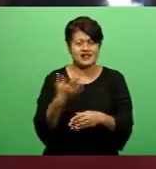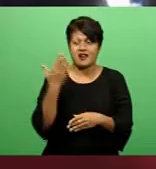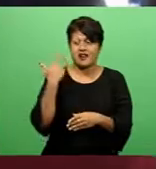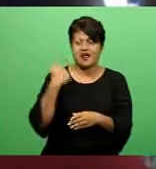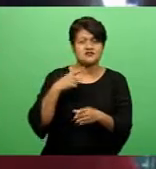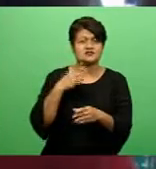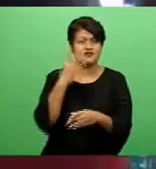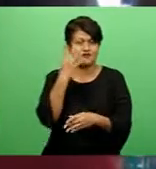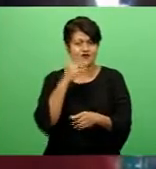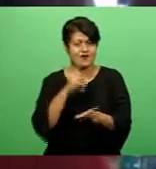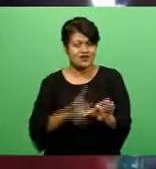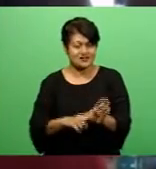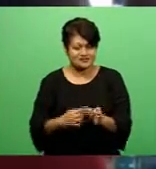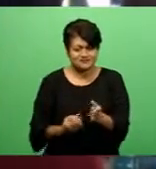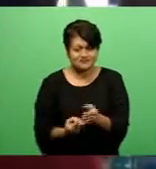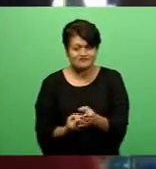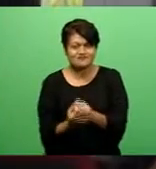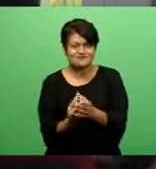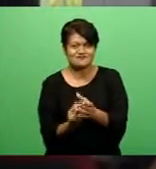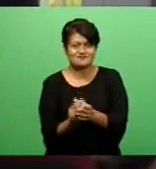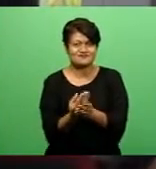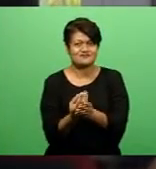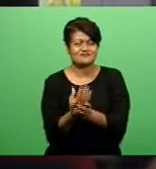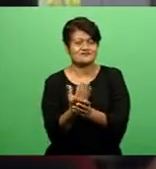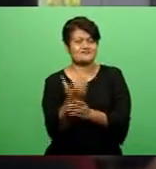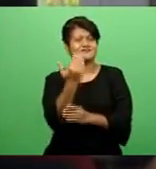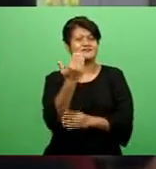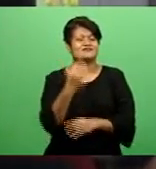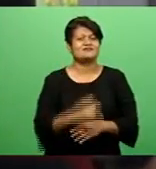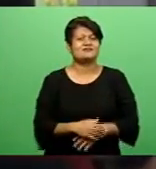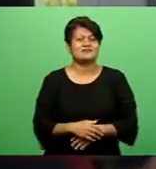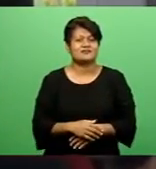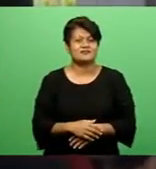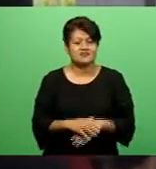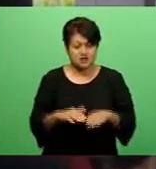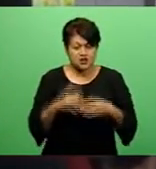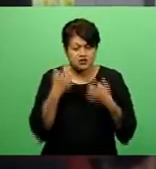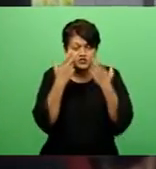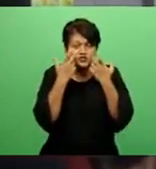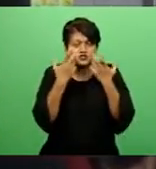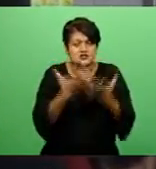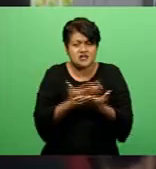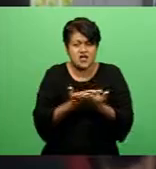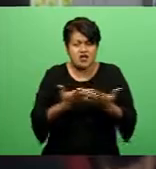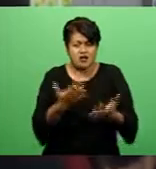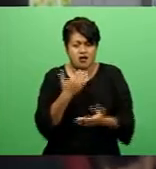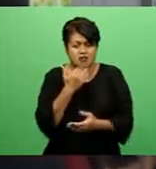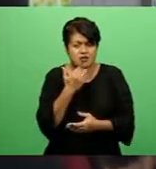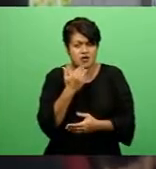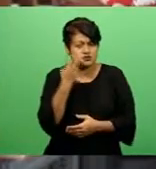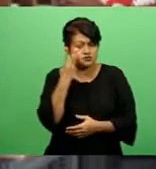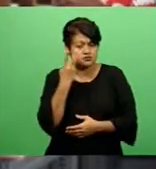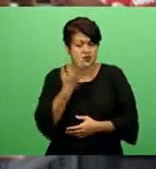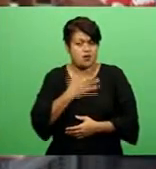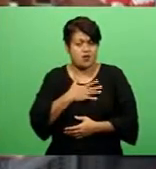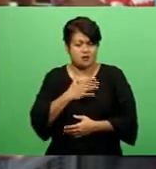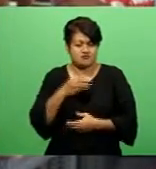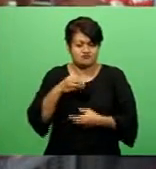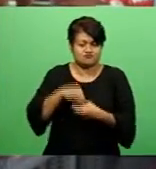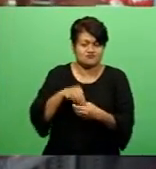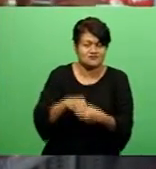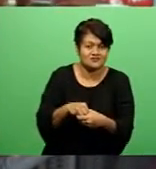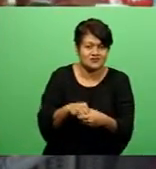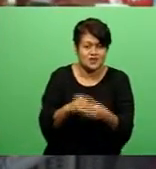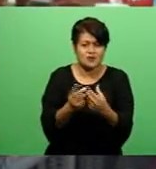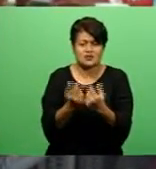been growing and growing. It just shows, how much women want to engage with other women,